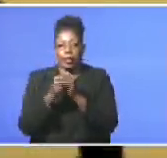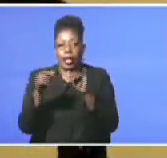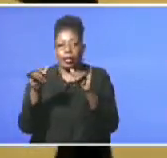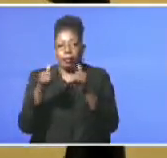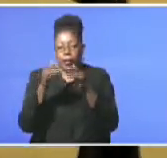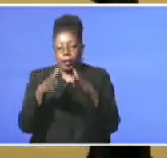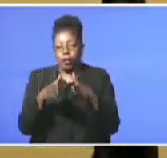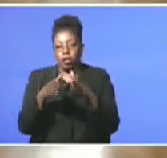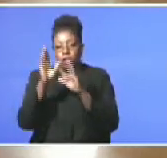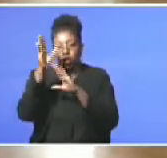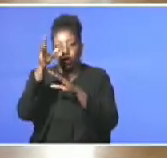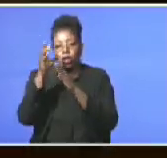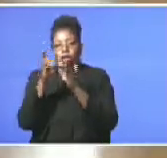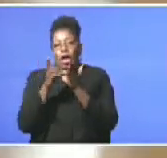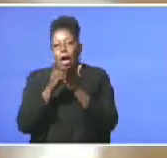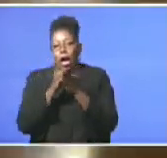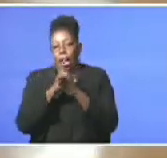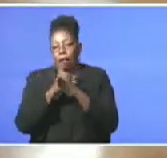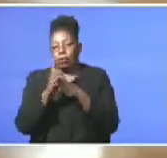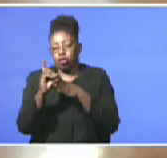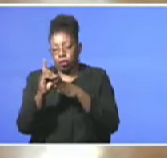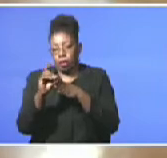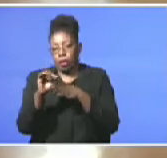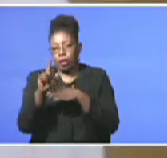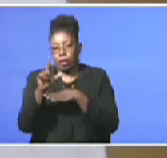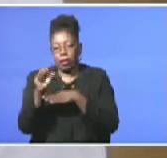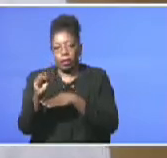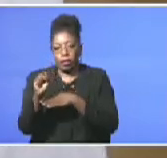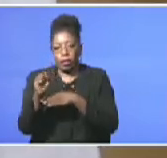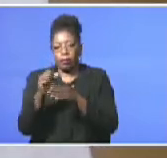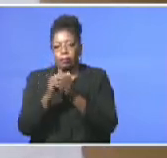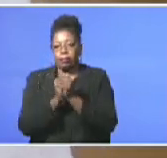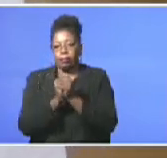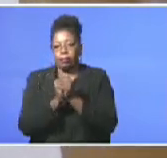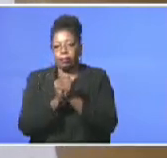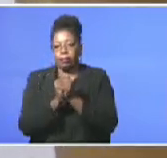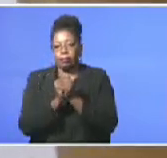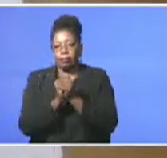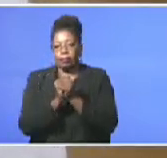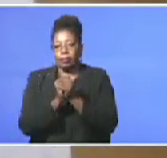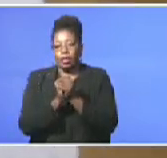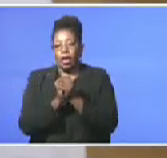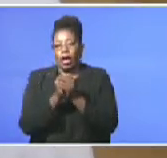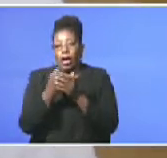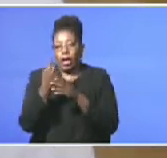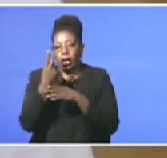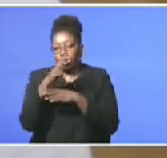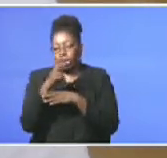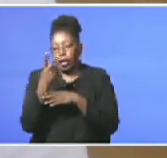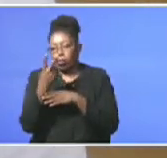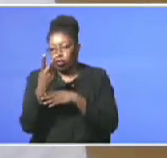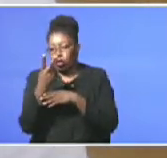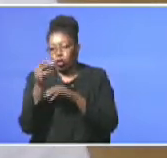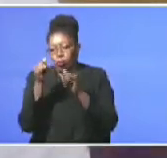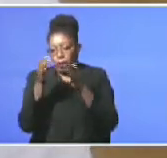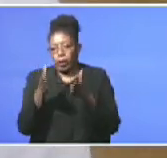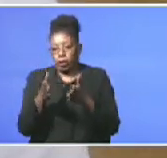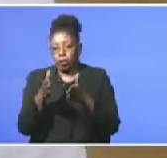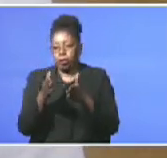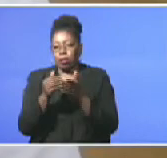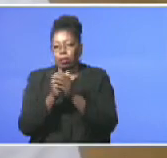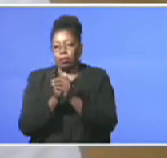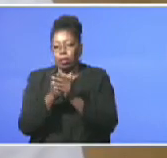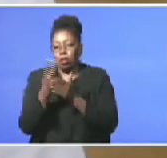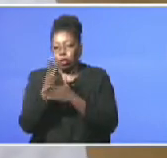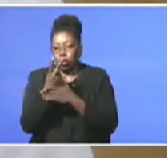into shooting drills with a lot of endurance work in between. One or two underclassmen really caught my eye. Definitely at least